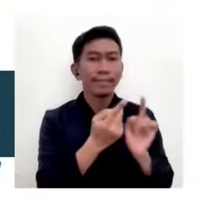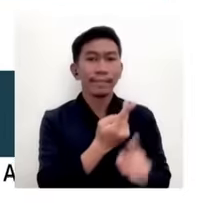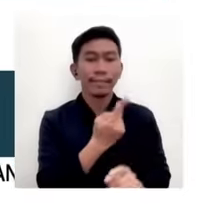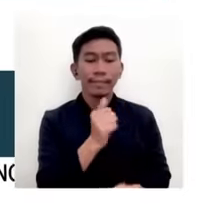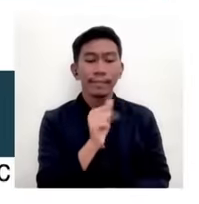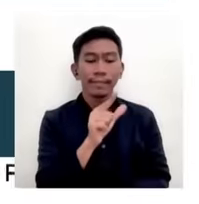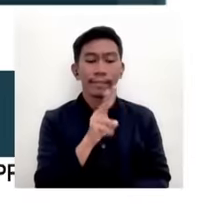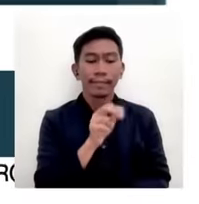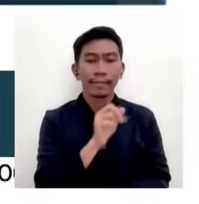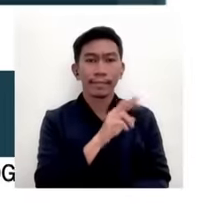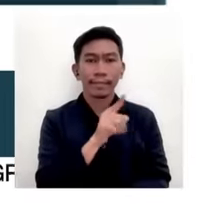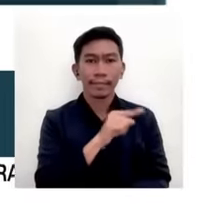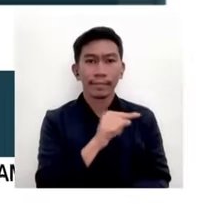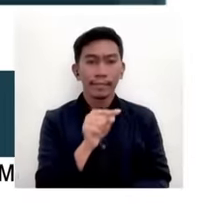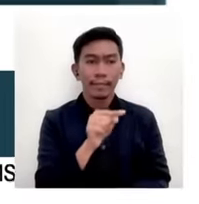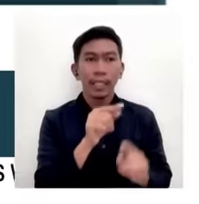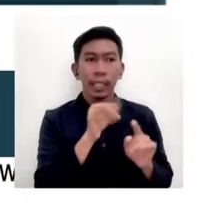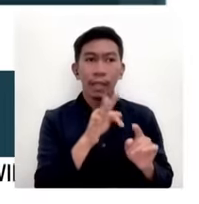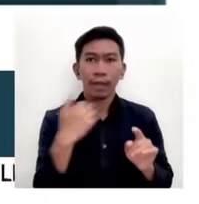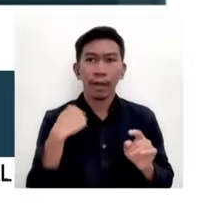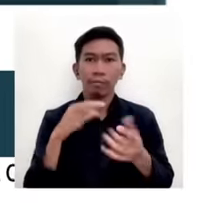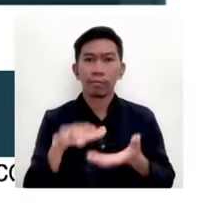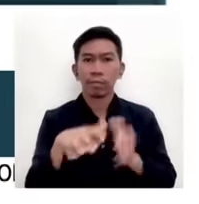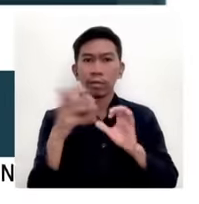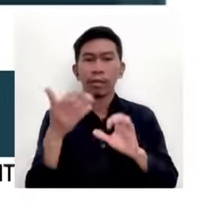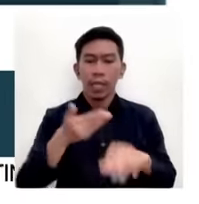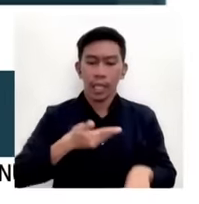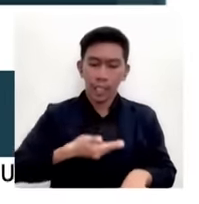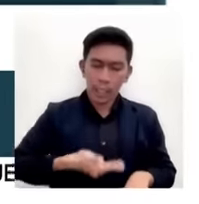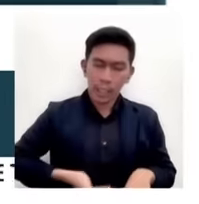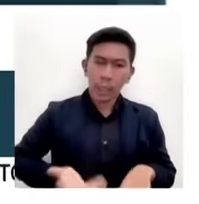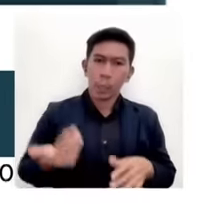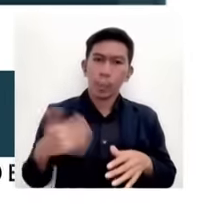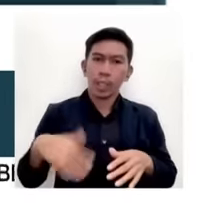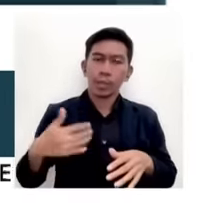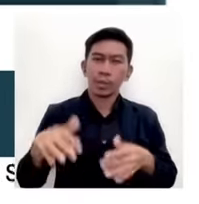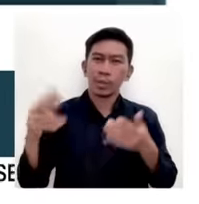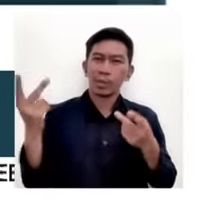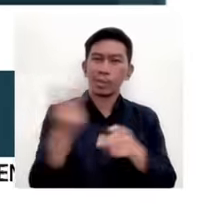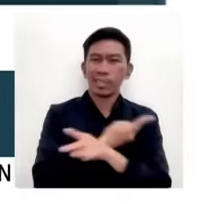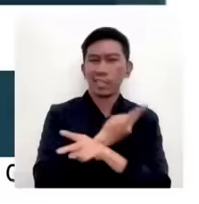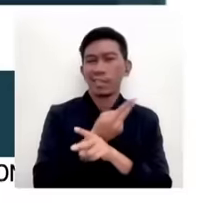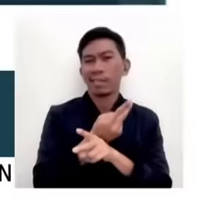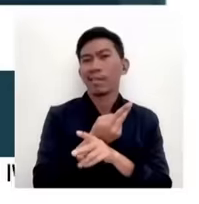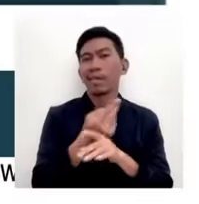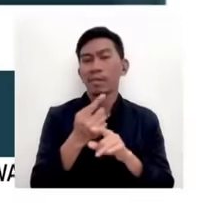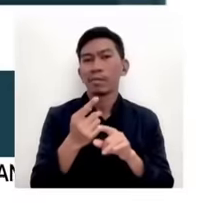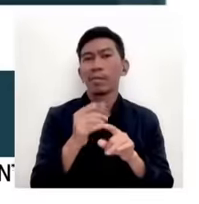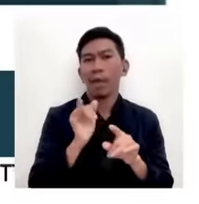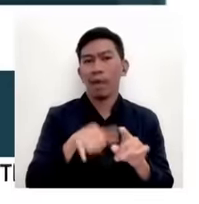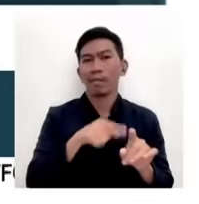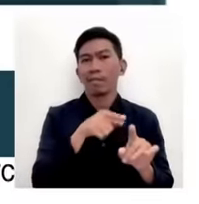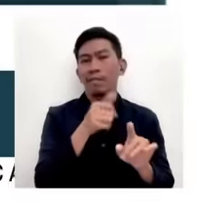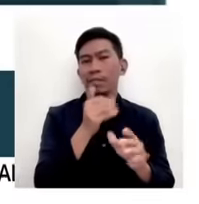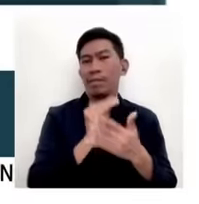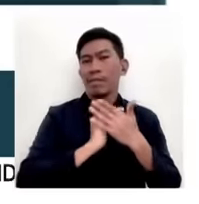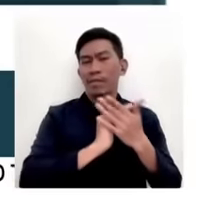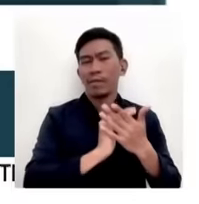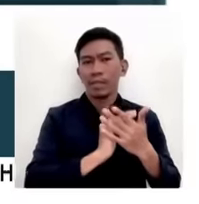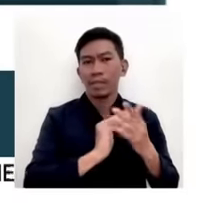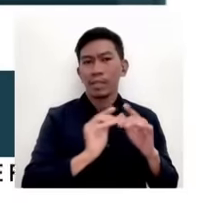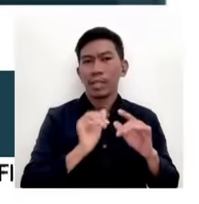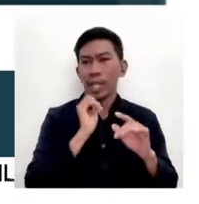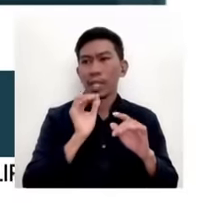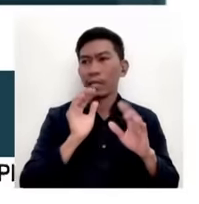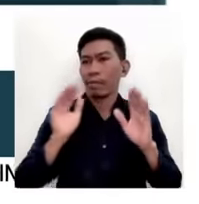po nagkagulo, hunger will be 10 times more. Yun daw po ang iniiwasan niya. And not so much what's happening